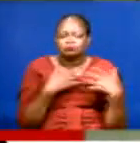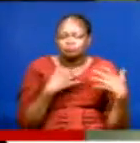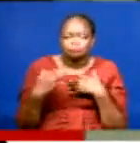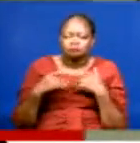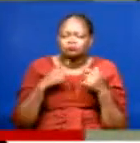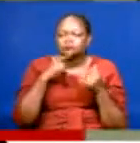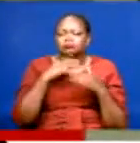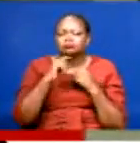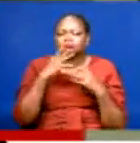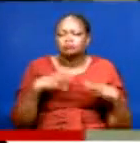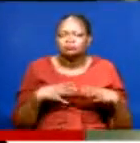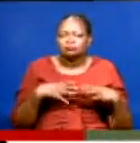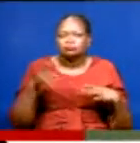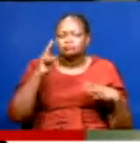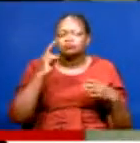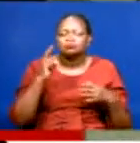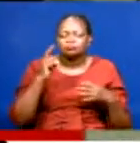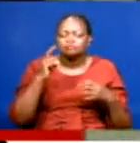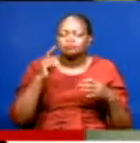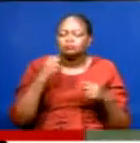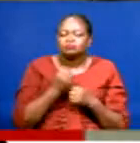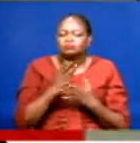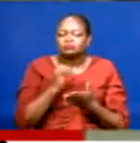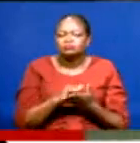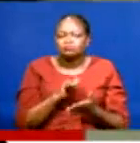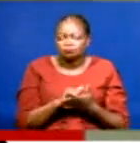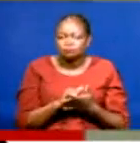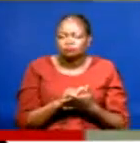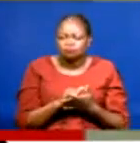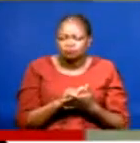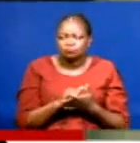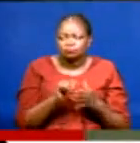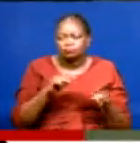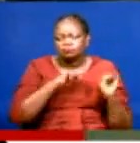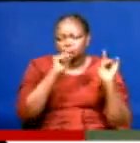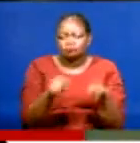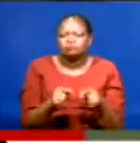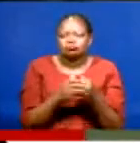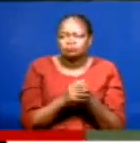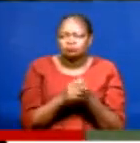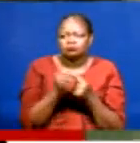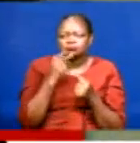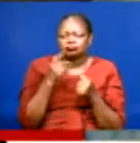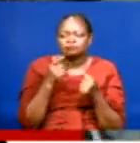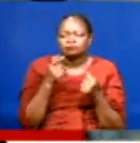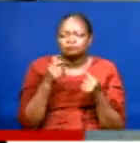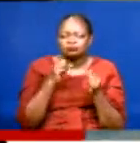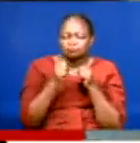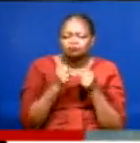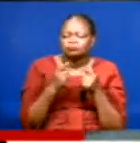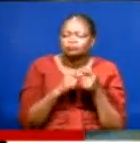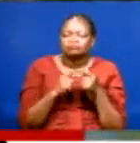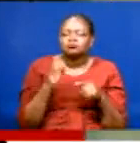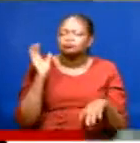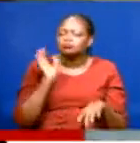look out for that day, because all roads will be leading to that fight. And I can assure you, the belt is not going to go anywhere. The